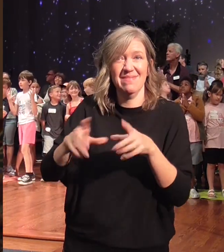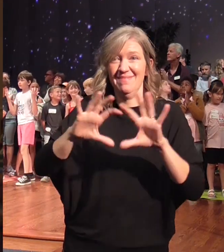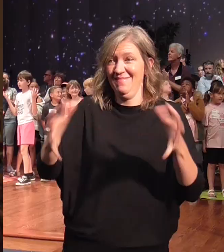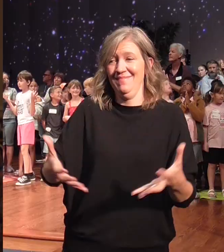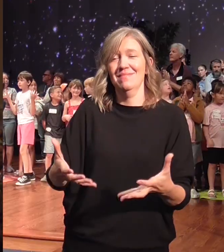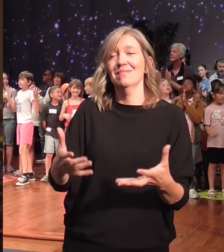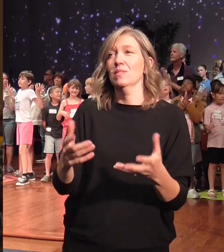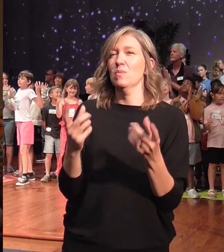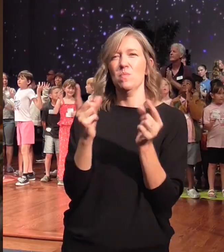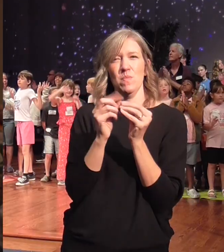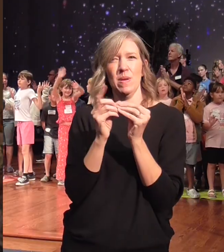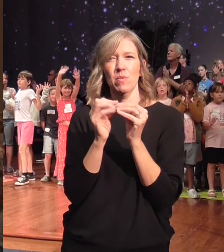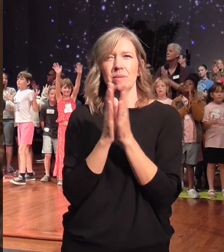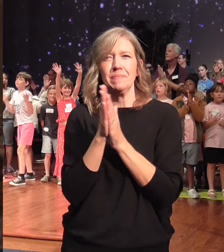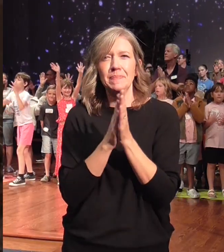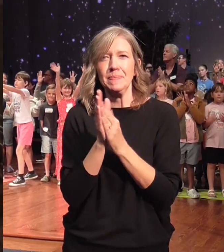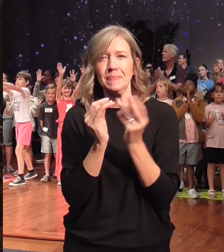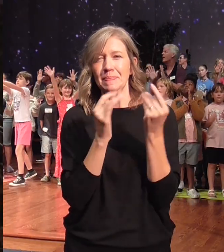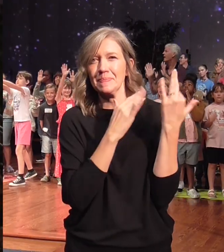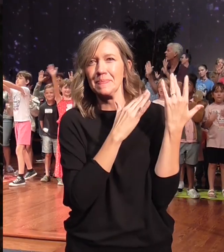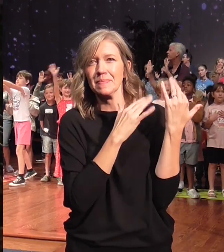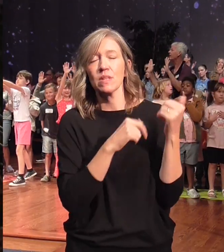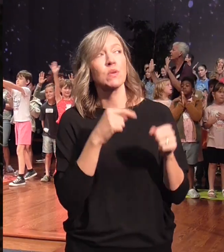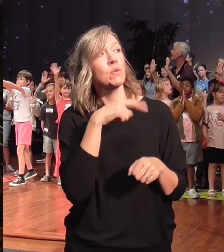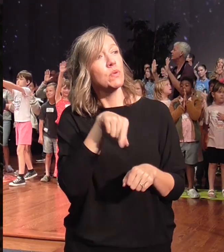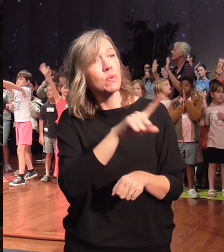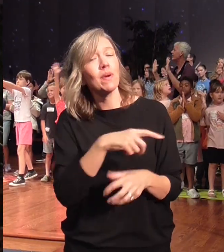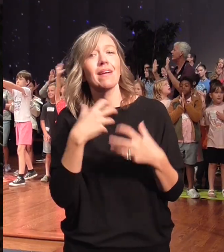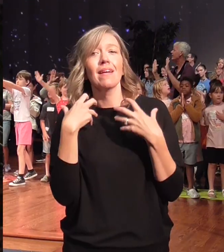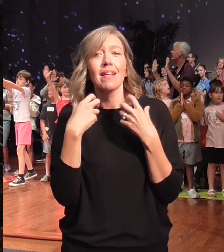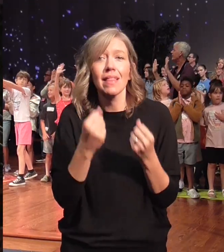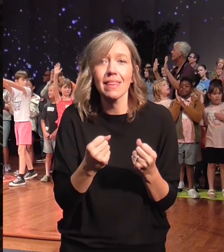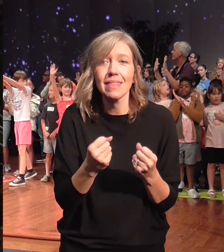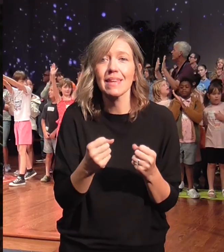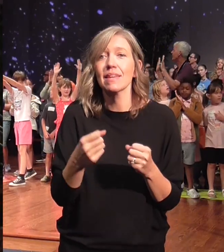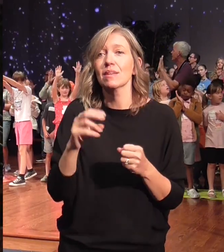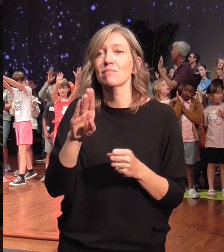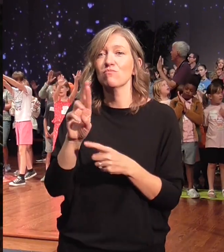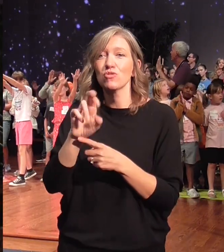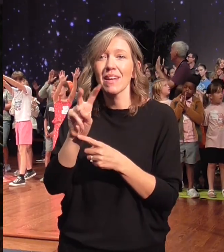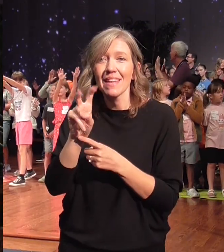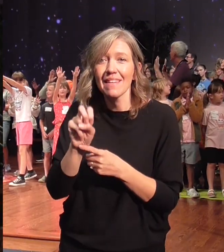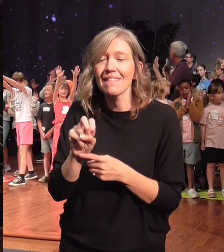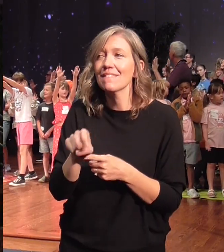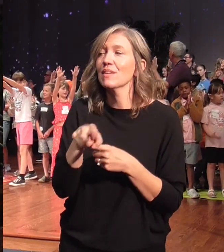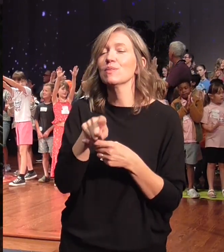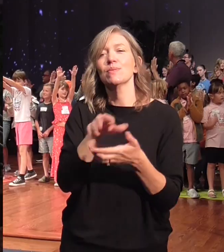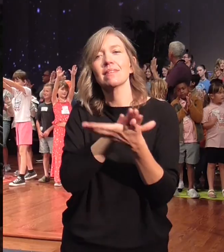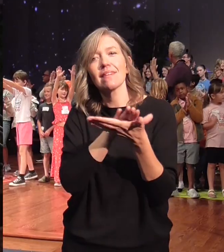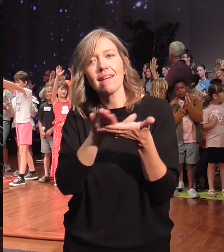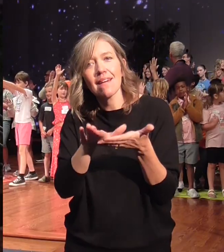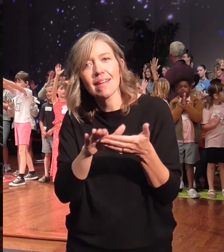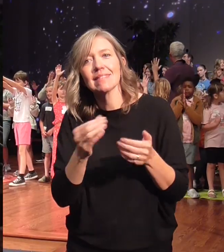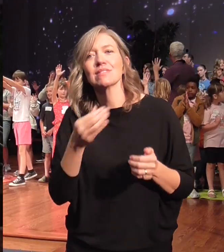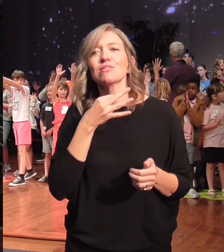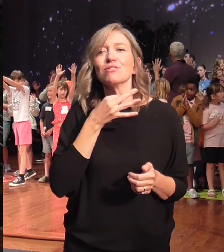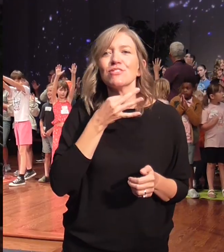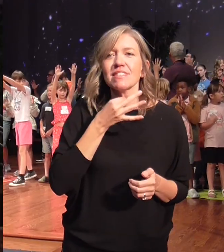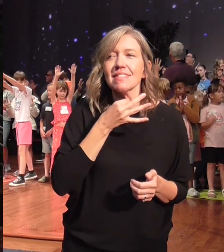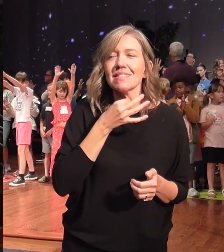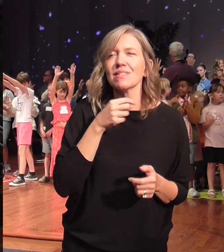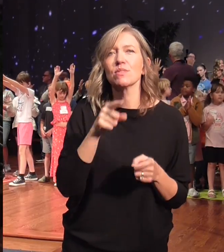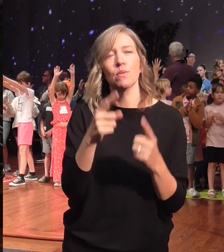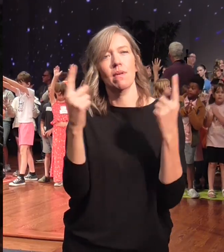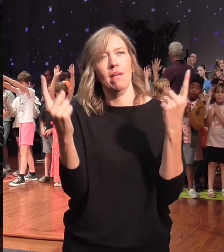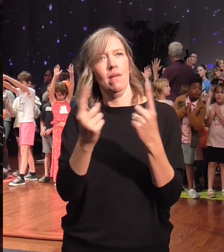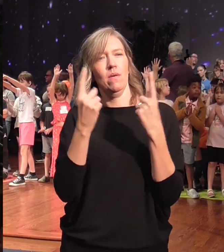time, send that love this way. You are healthy and brave. You are kind and curious. You